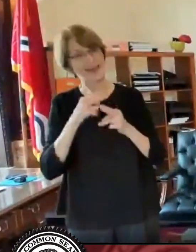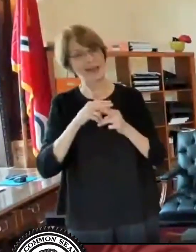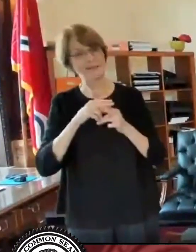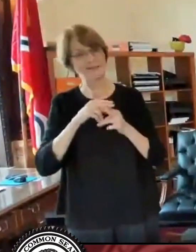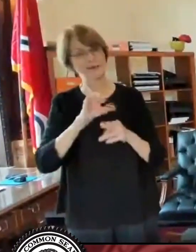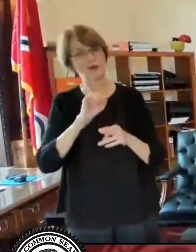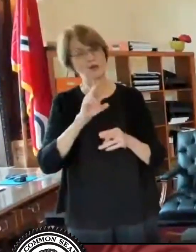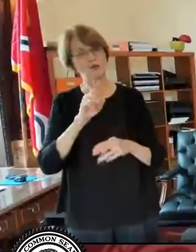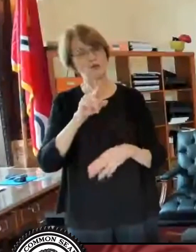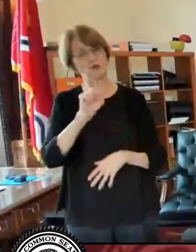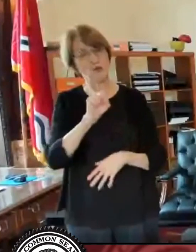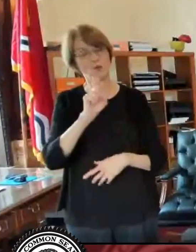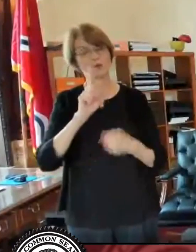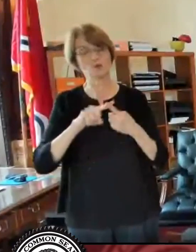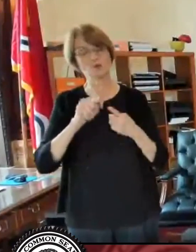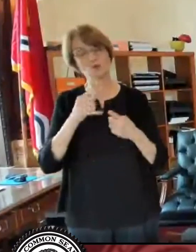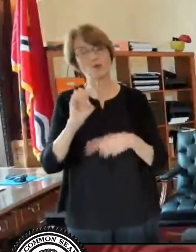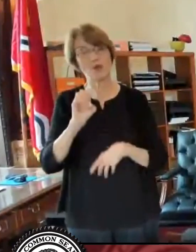that you're getting people to the polls.